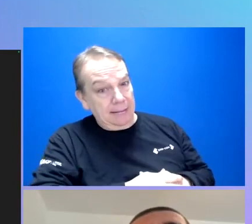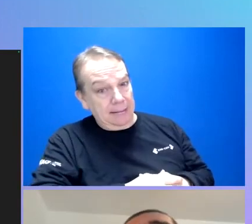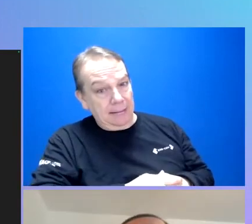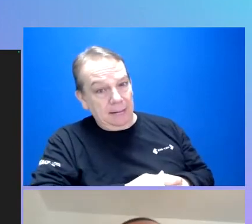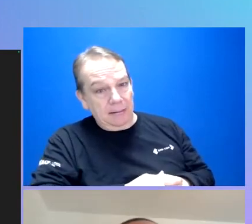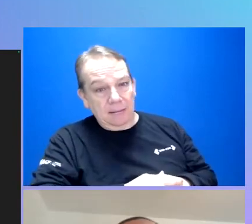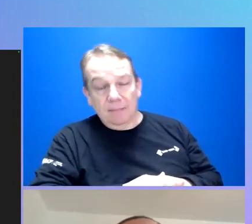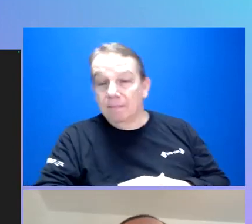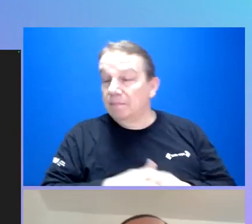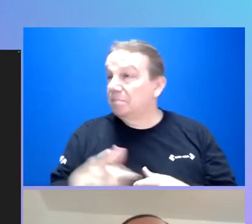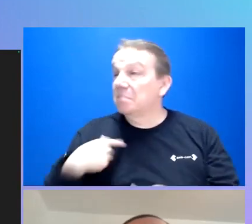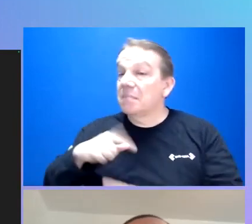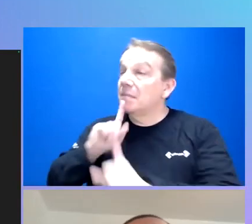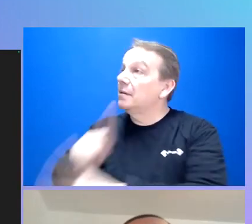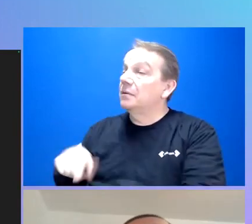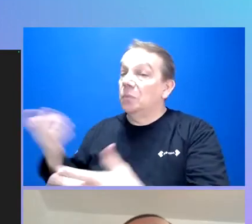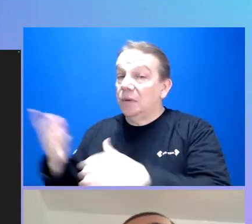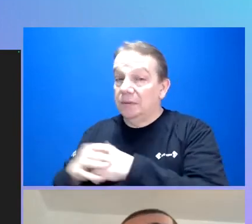To which I said,